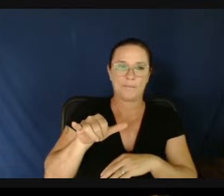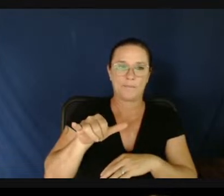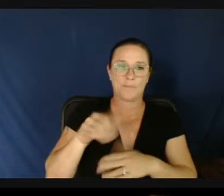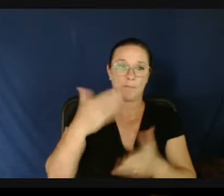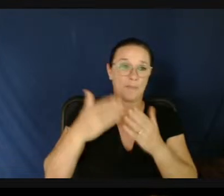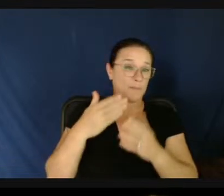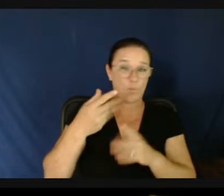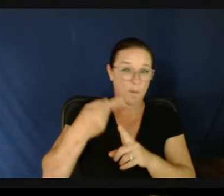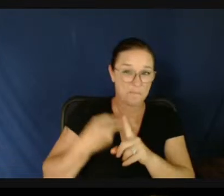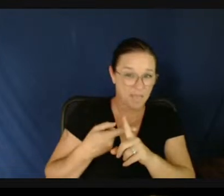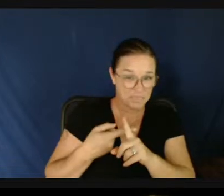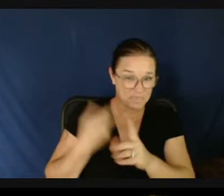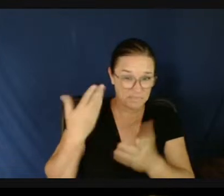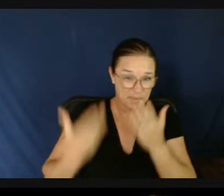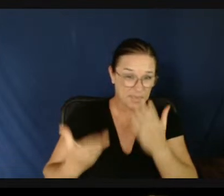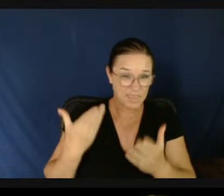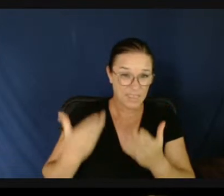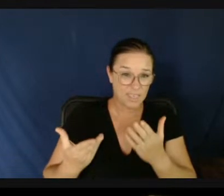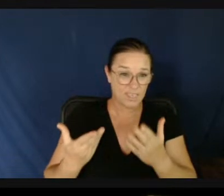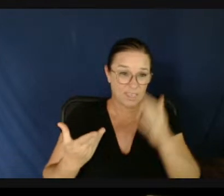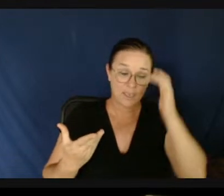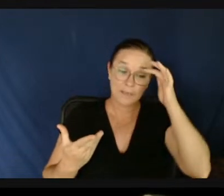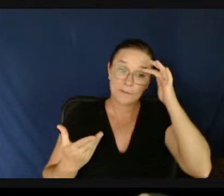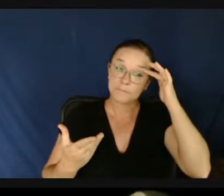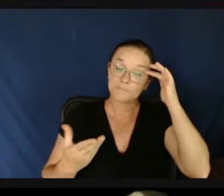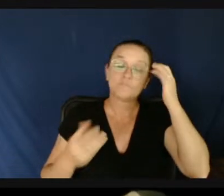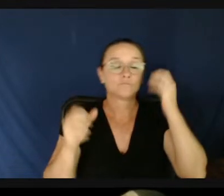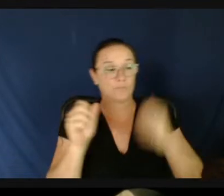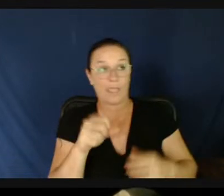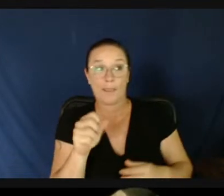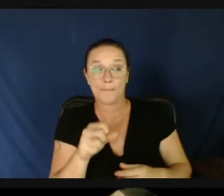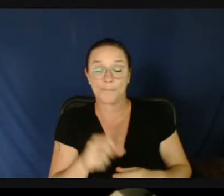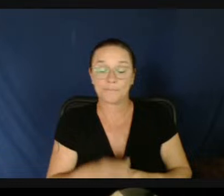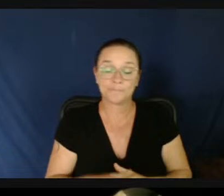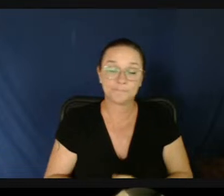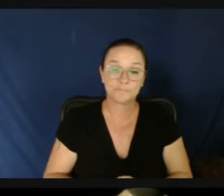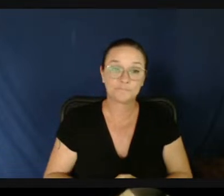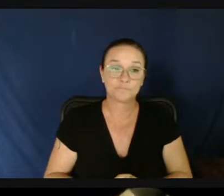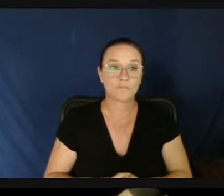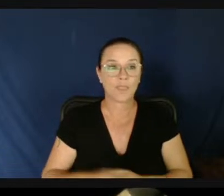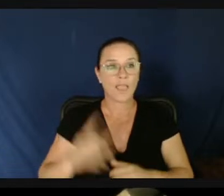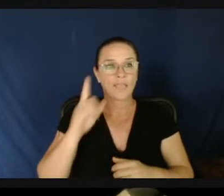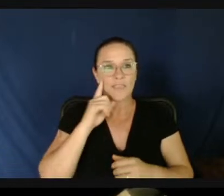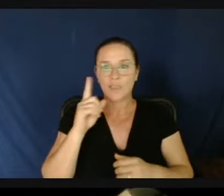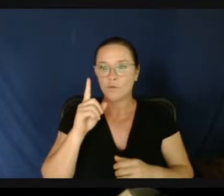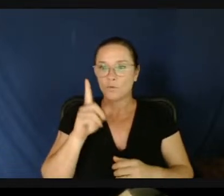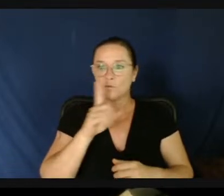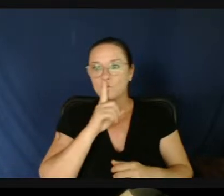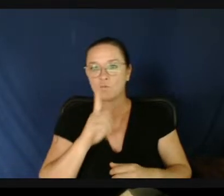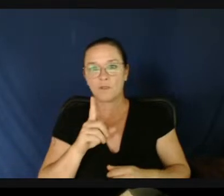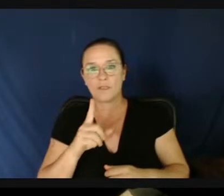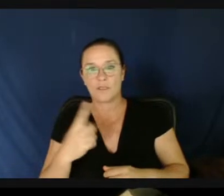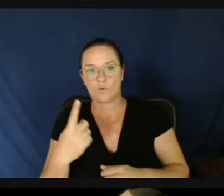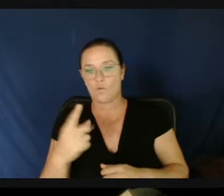month, maybe, after into the eruption. I think of it as really just the one storm. It was